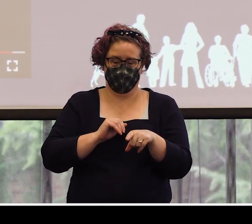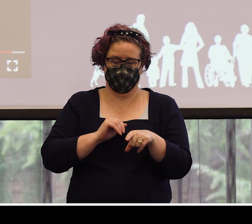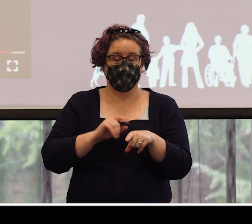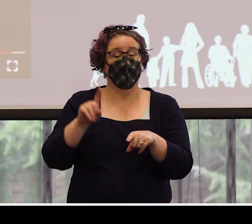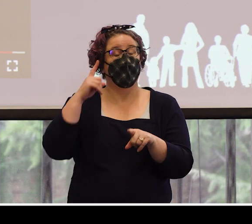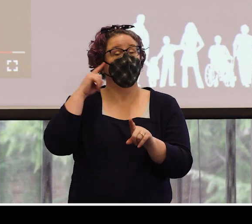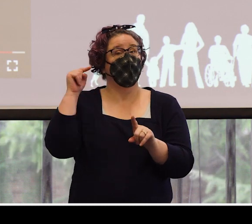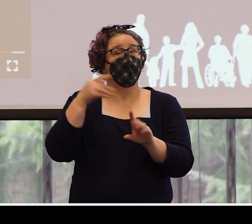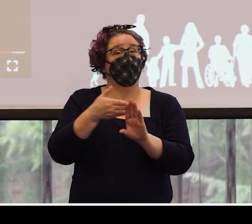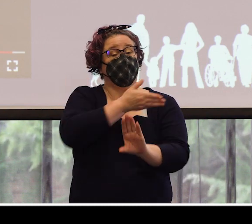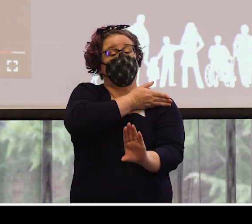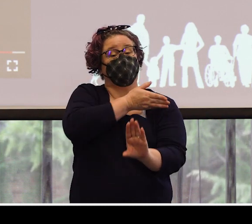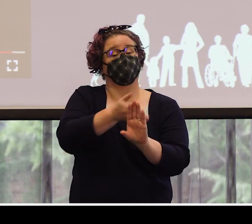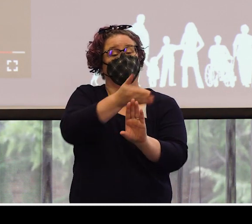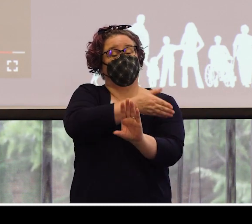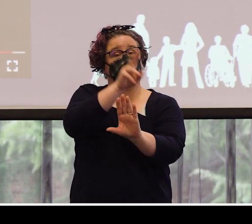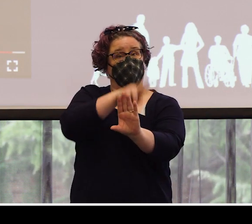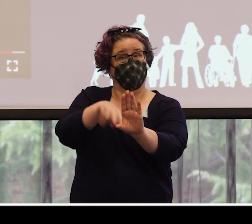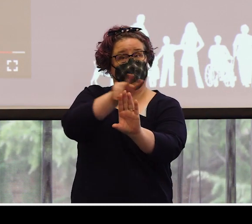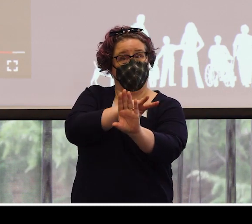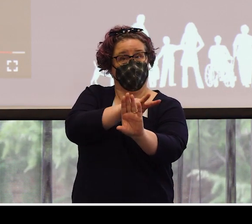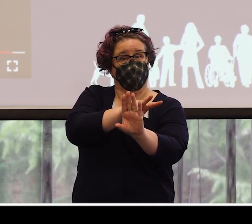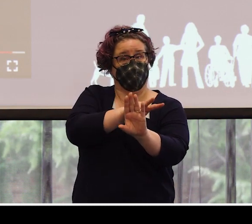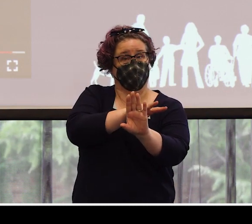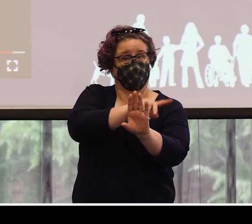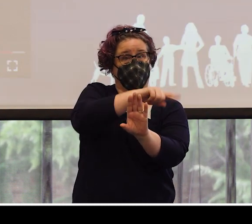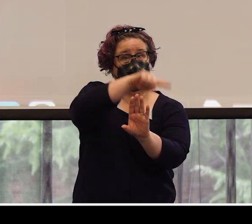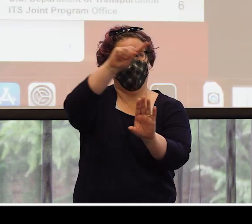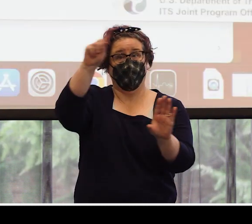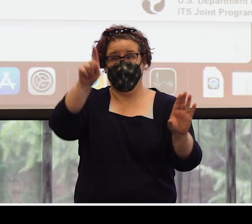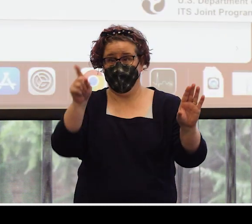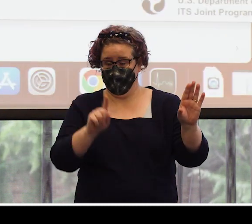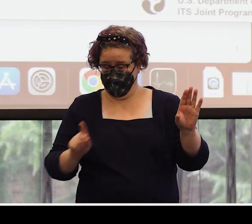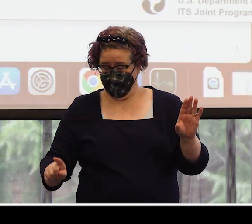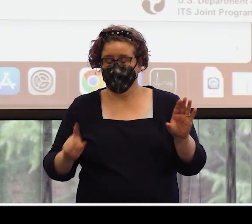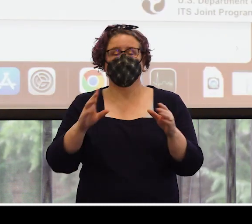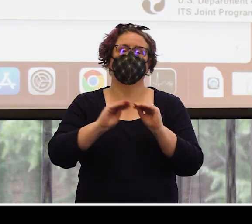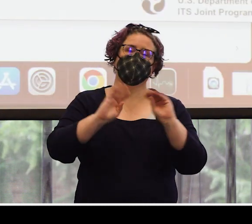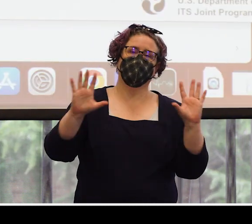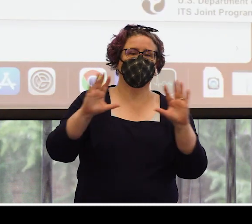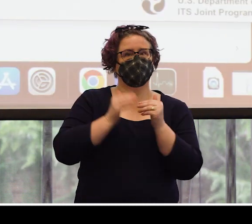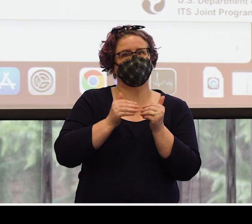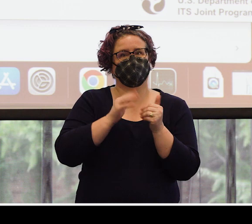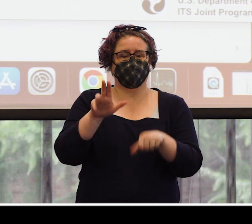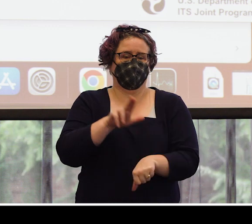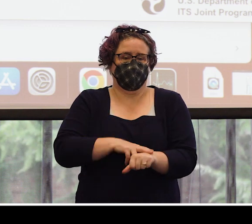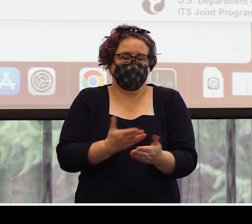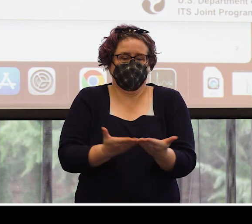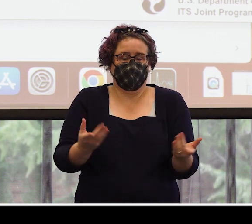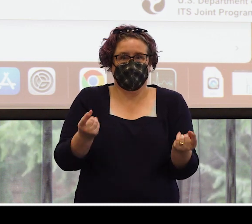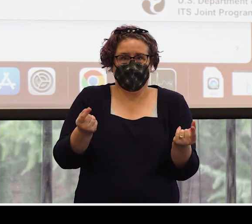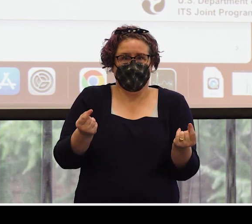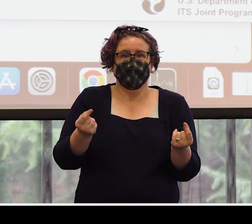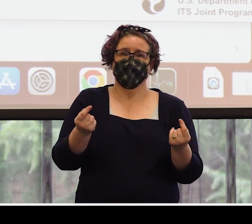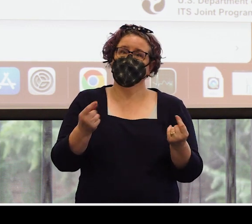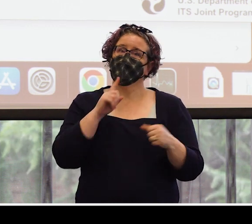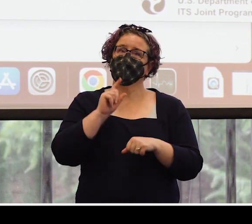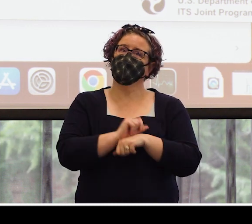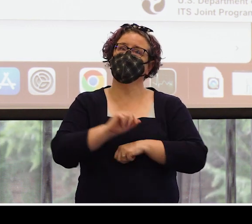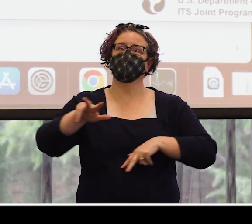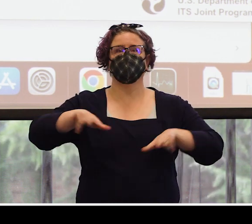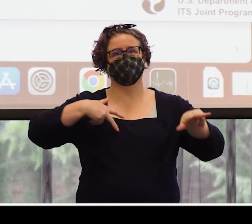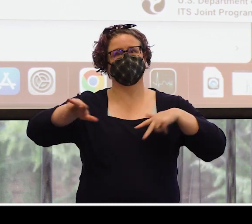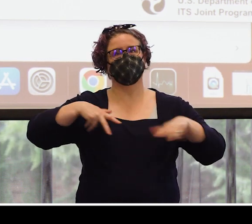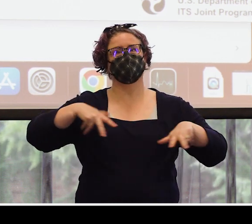previewing a route, what the next obviously natural thing would be to navigate a particular route.